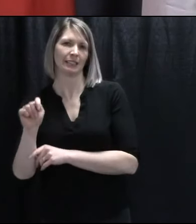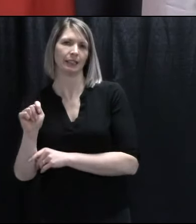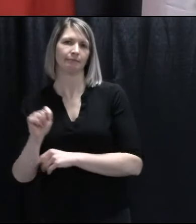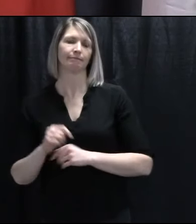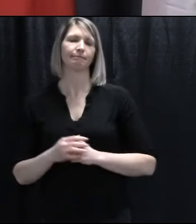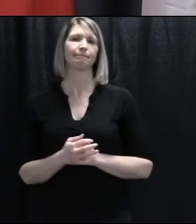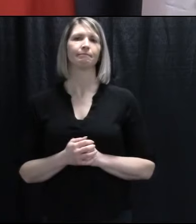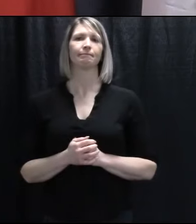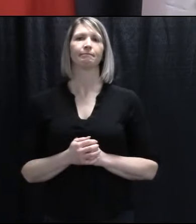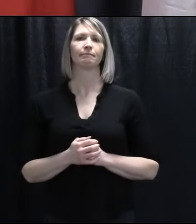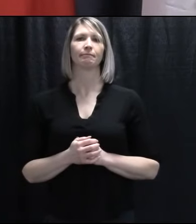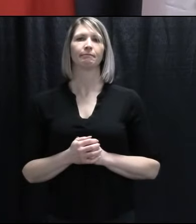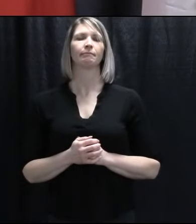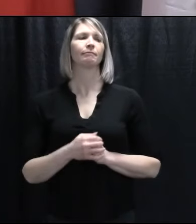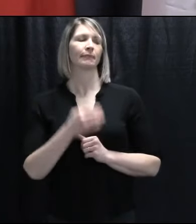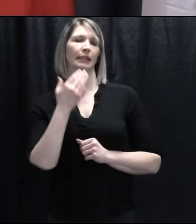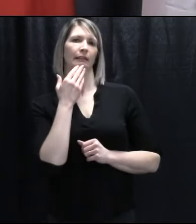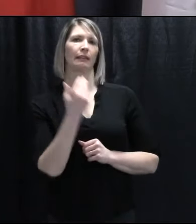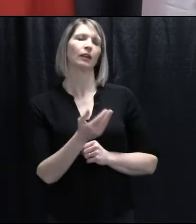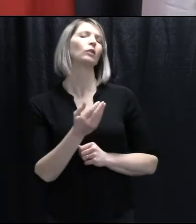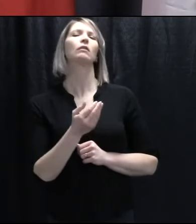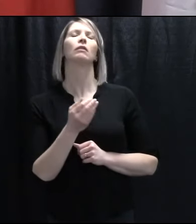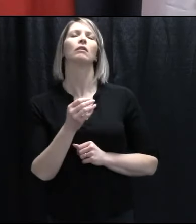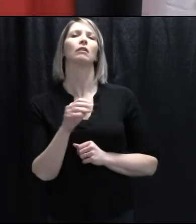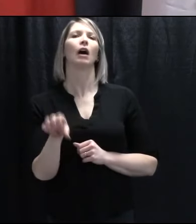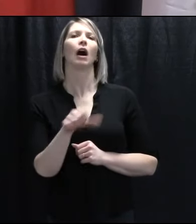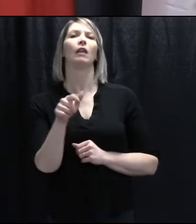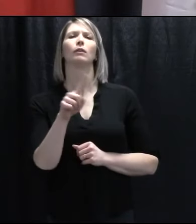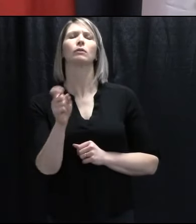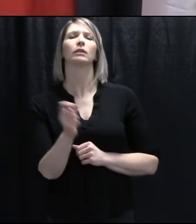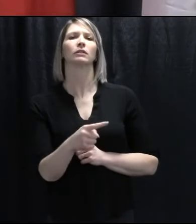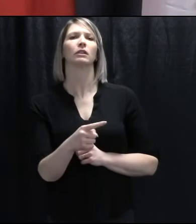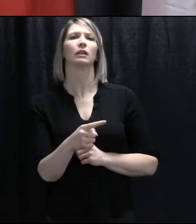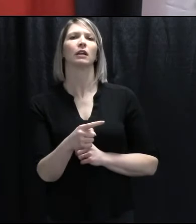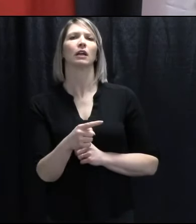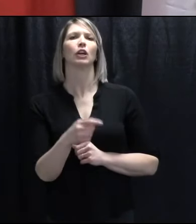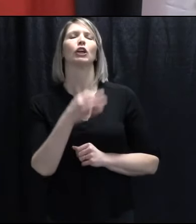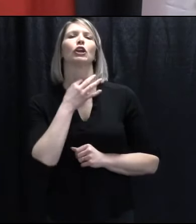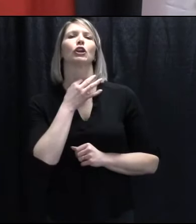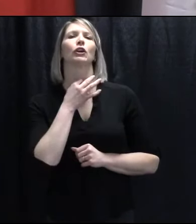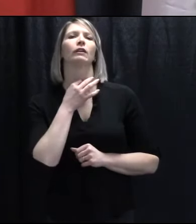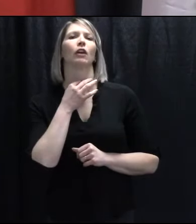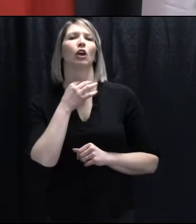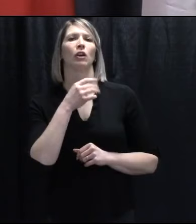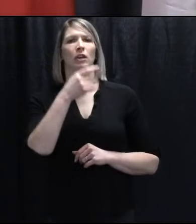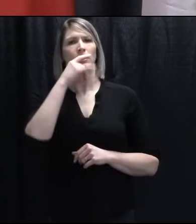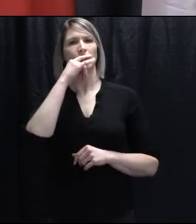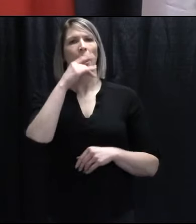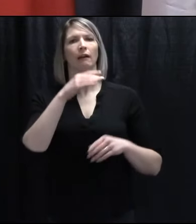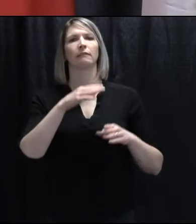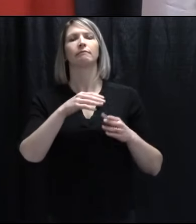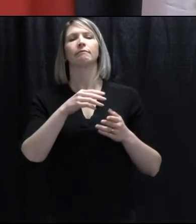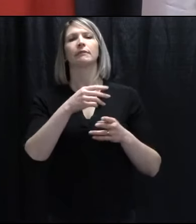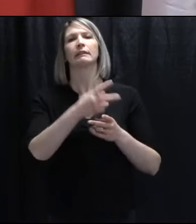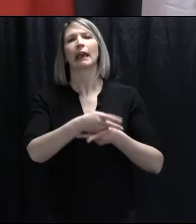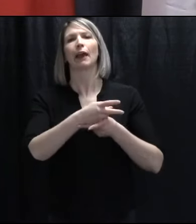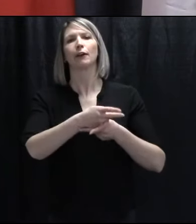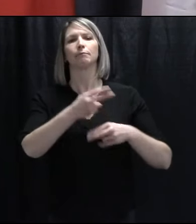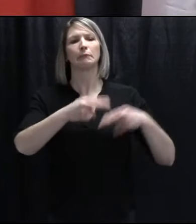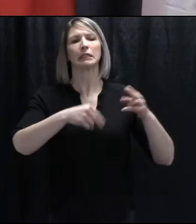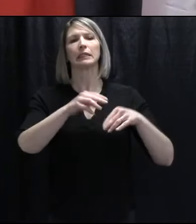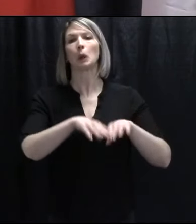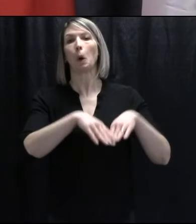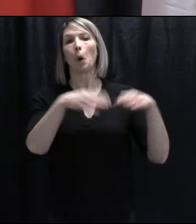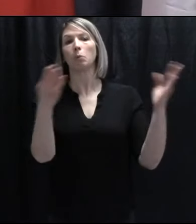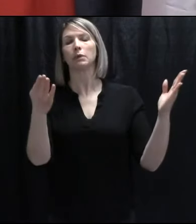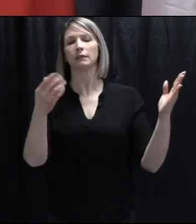you. My other question, what specific measures will child care centers opening for essential workers be taking to ensure the safety of the